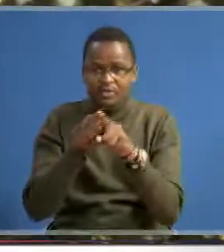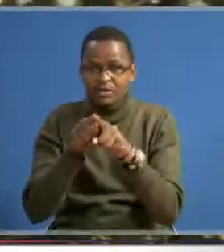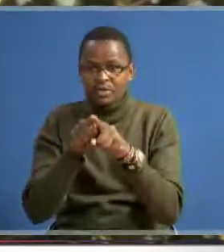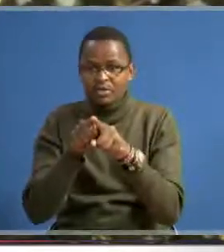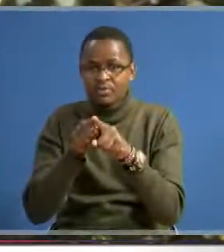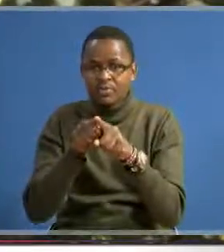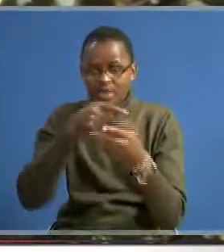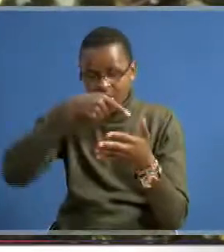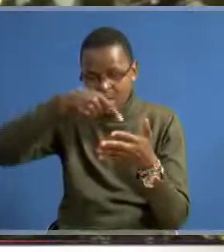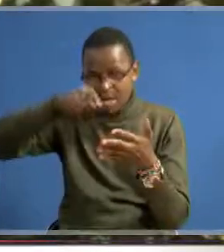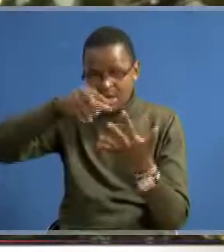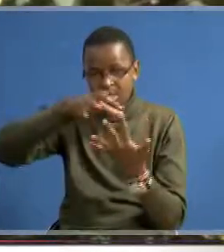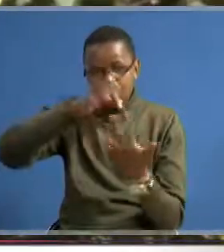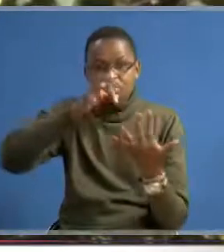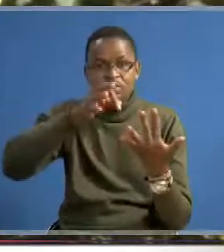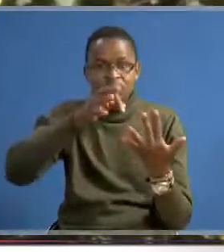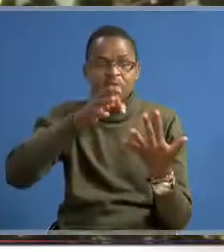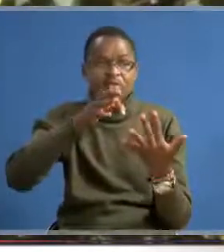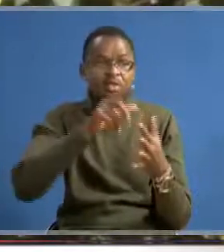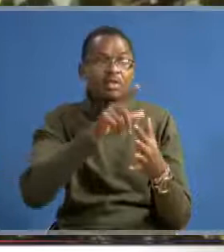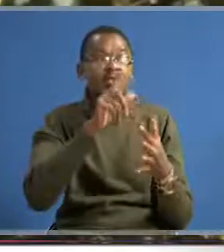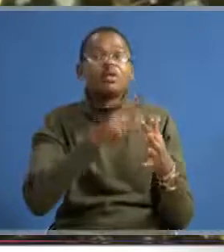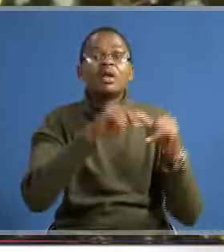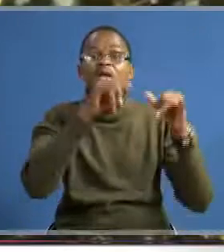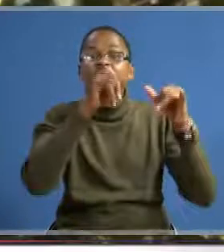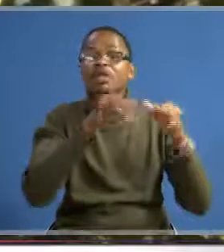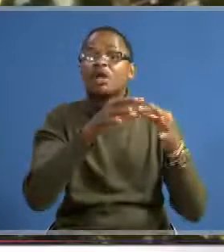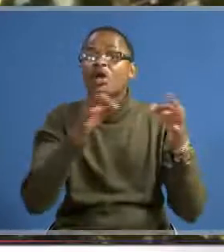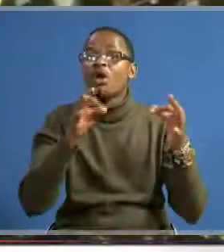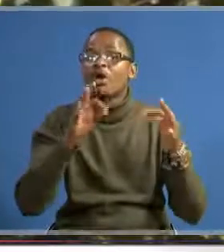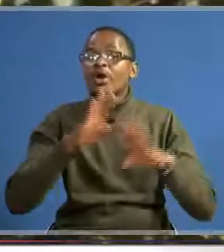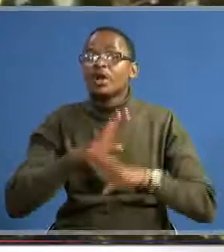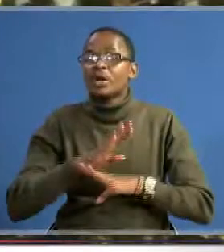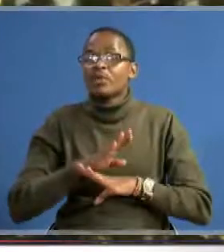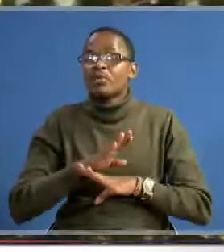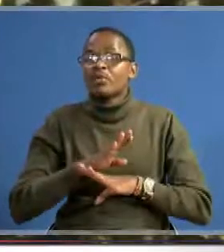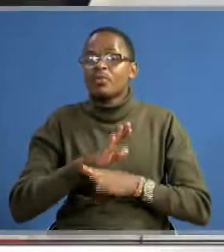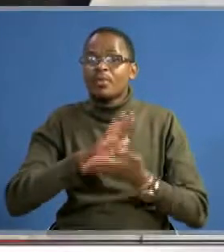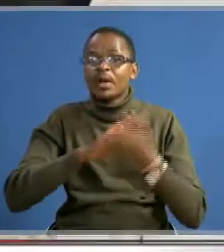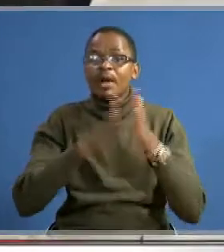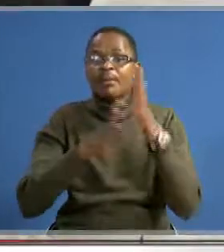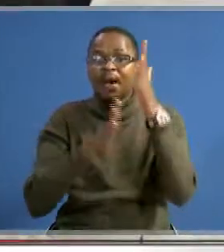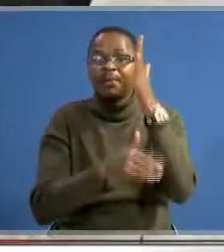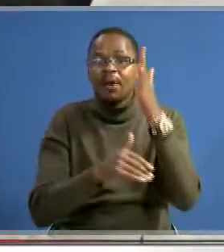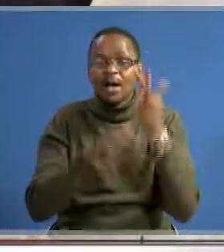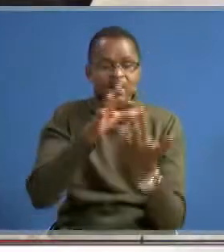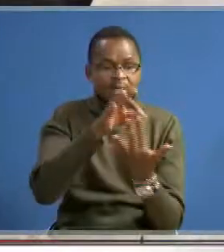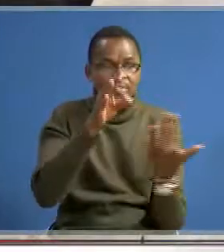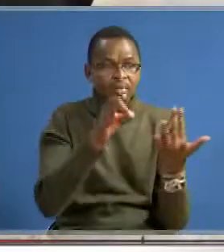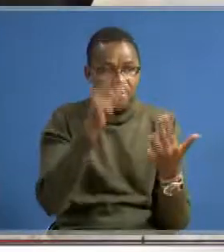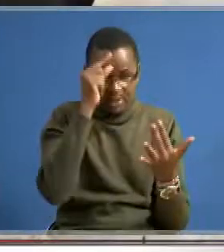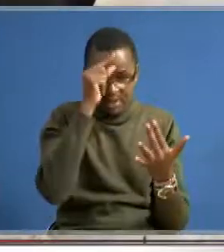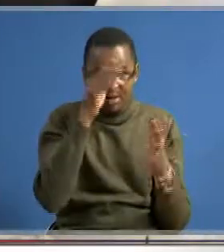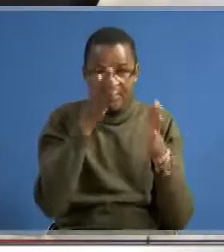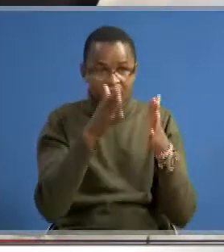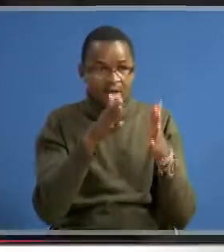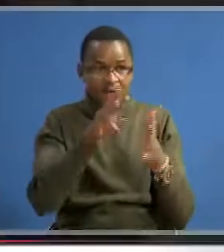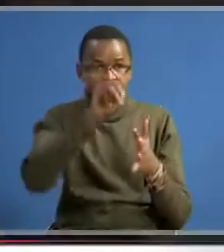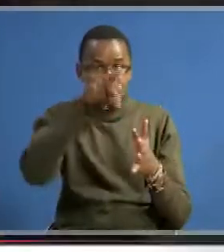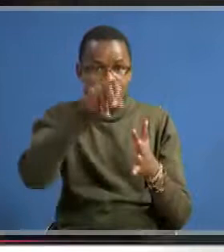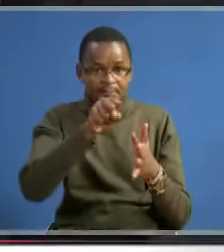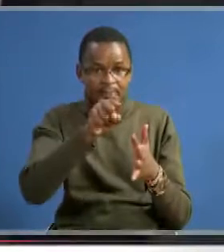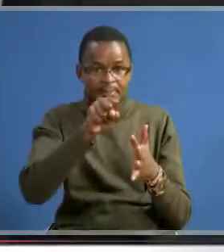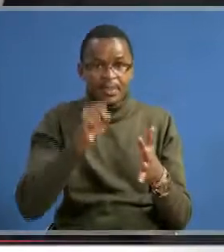right choice, then that right choice will not stay there long enough to become a bad choice. Governors, however, argue that the